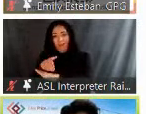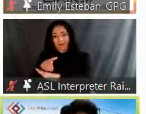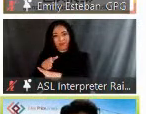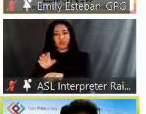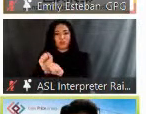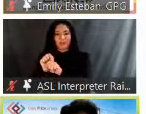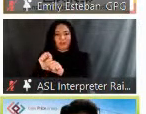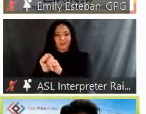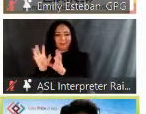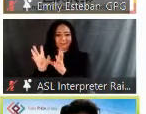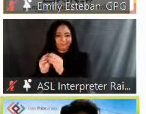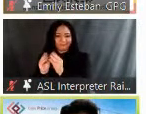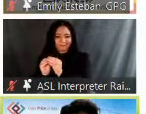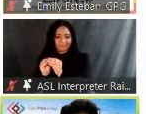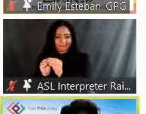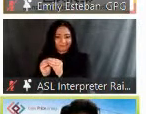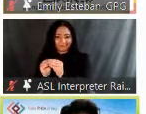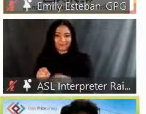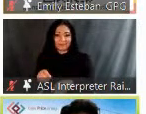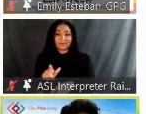back to Maggie.